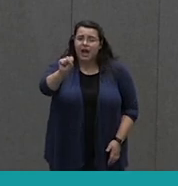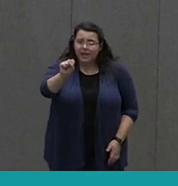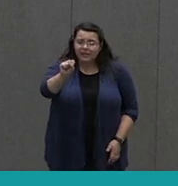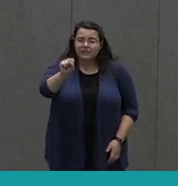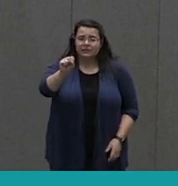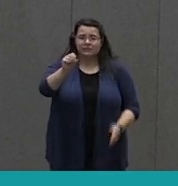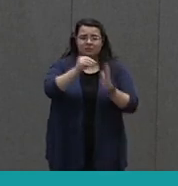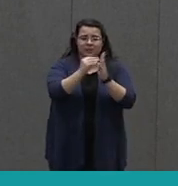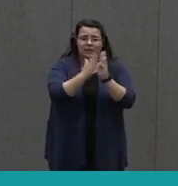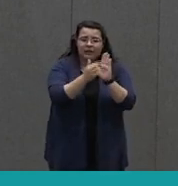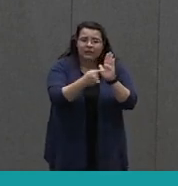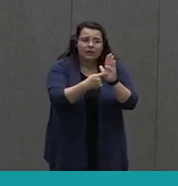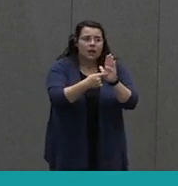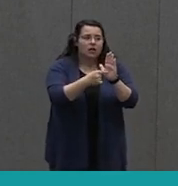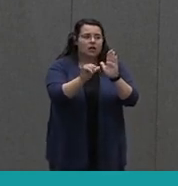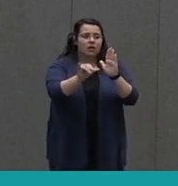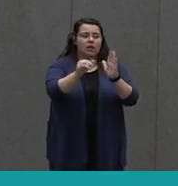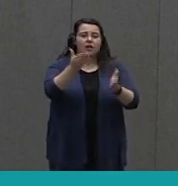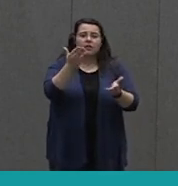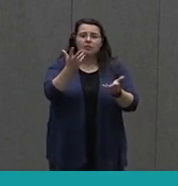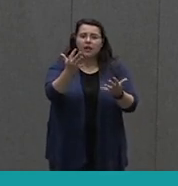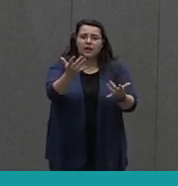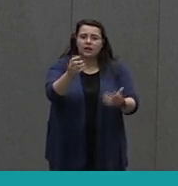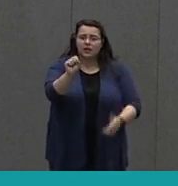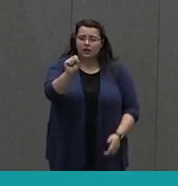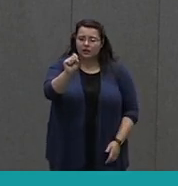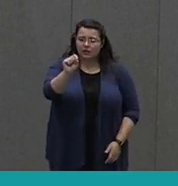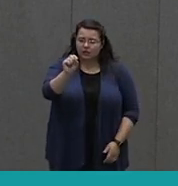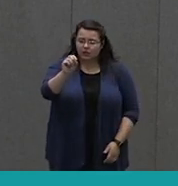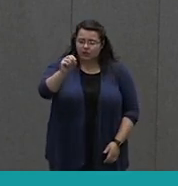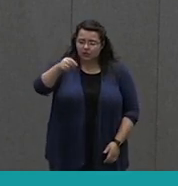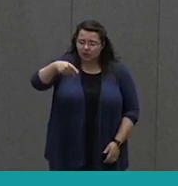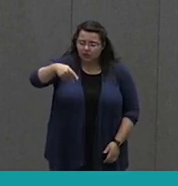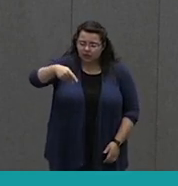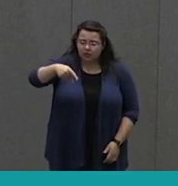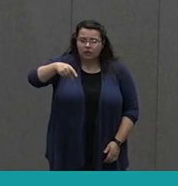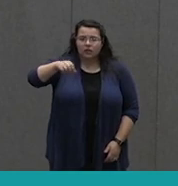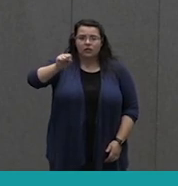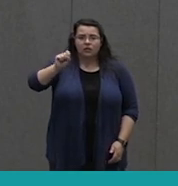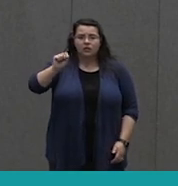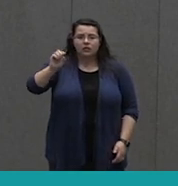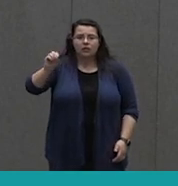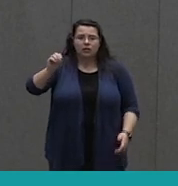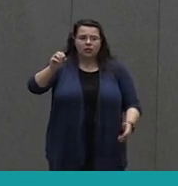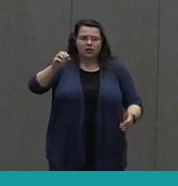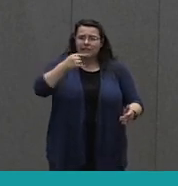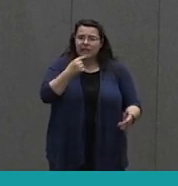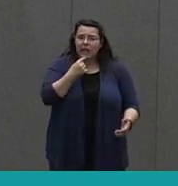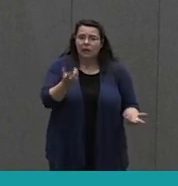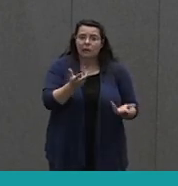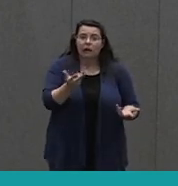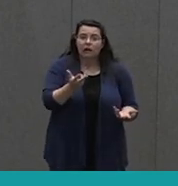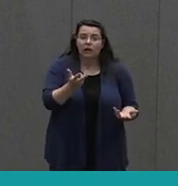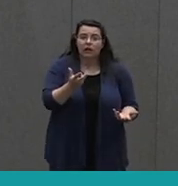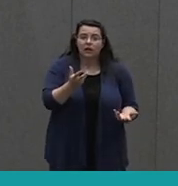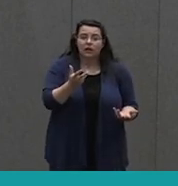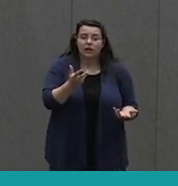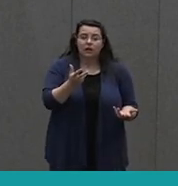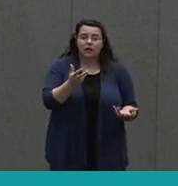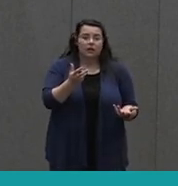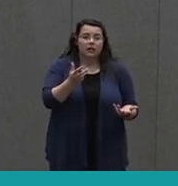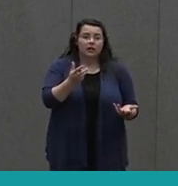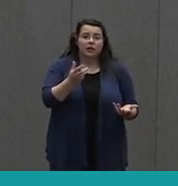The reason I wanted to show you this book is because you could create your own book for you to read that's